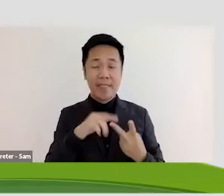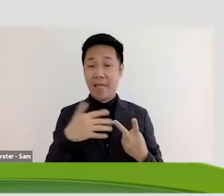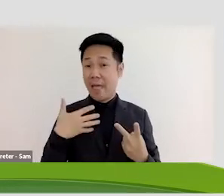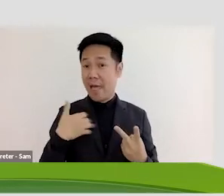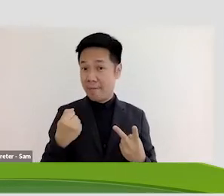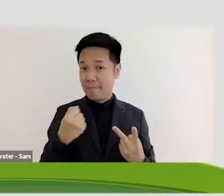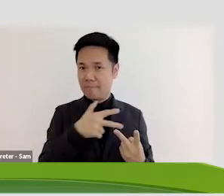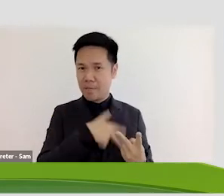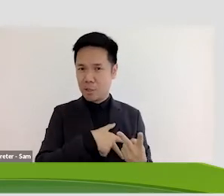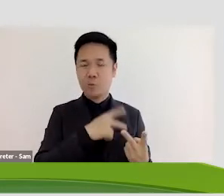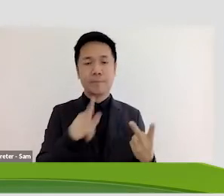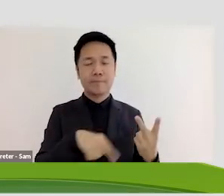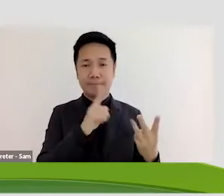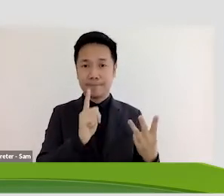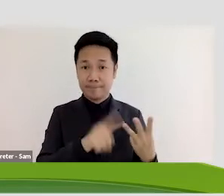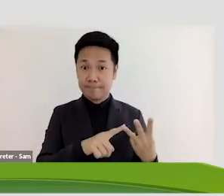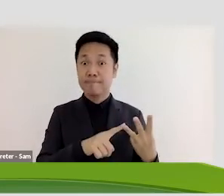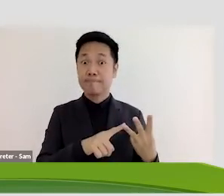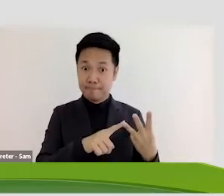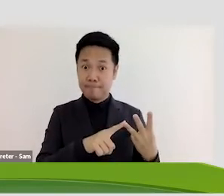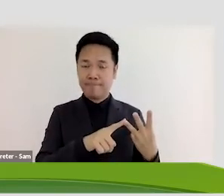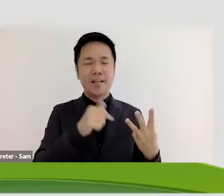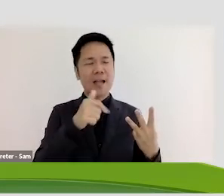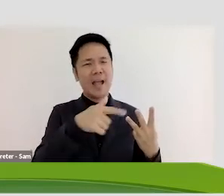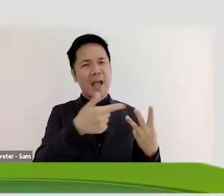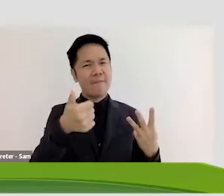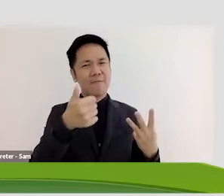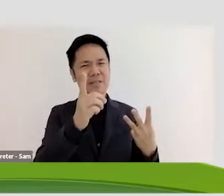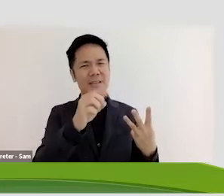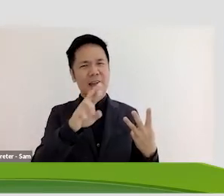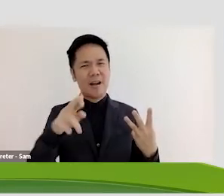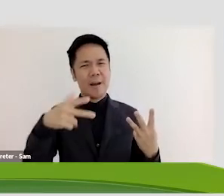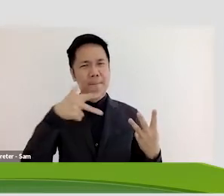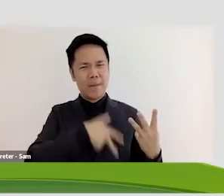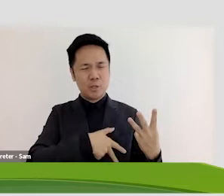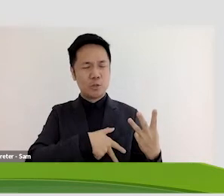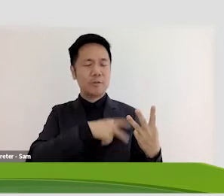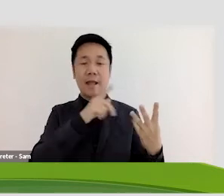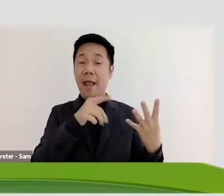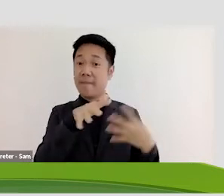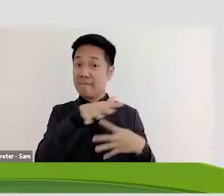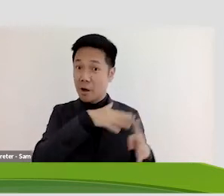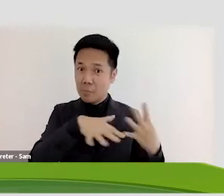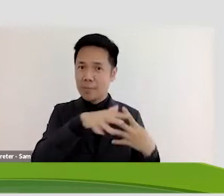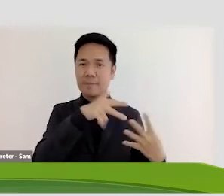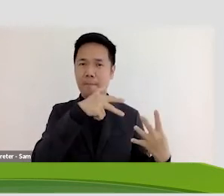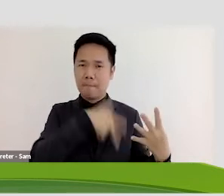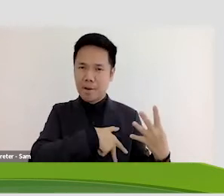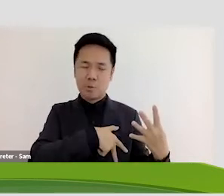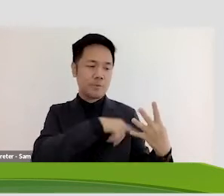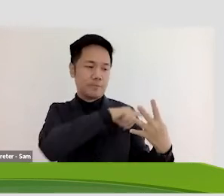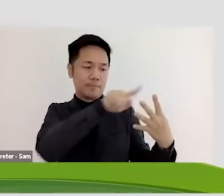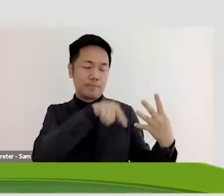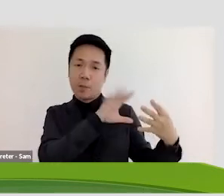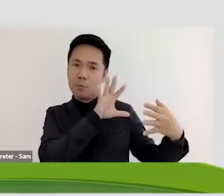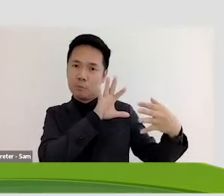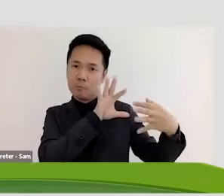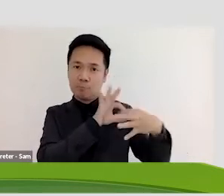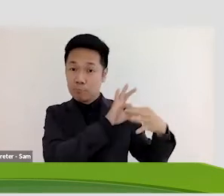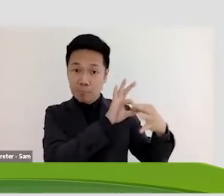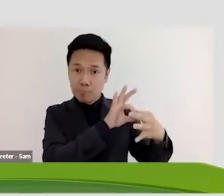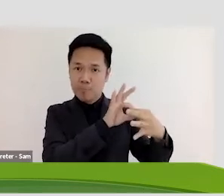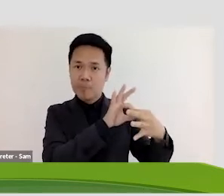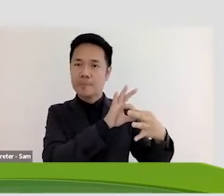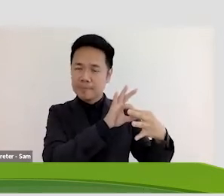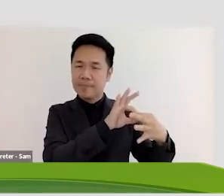and the ministries that govern climate change, disaster risk management, and environmental management by sharing